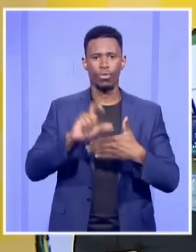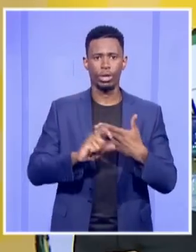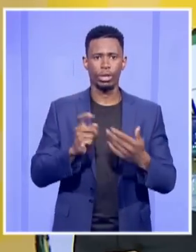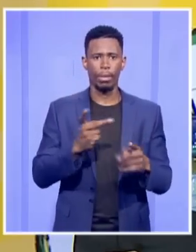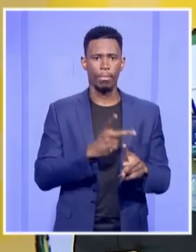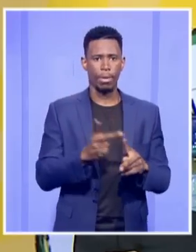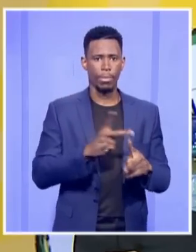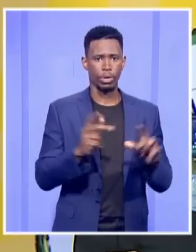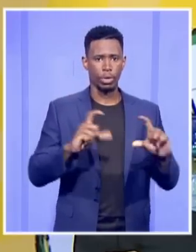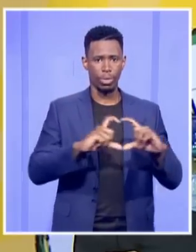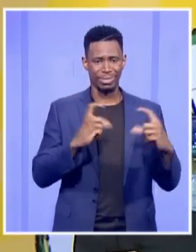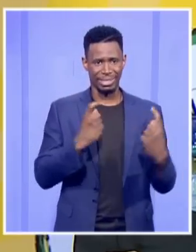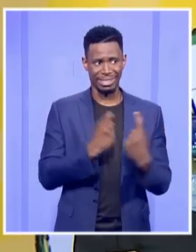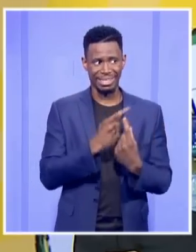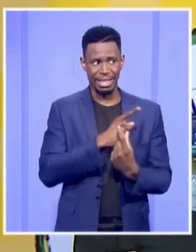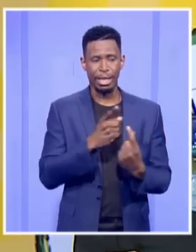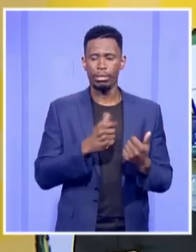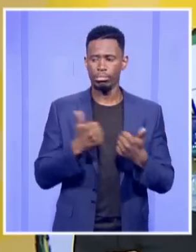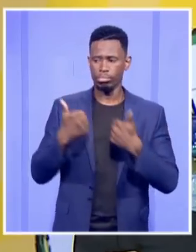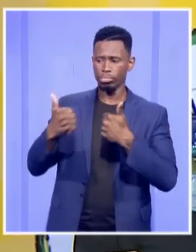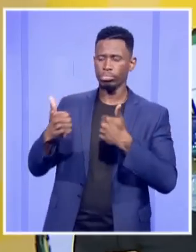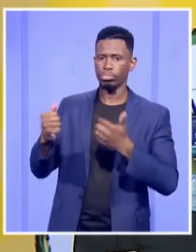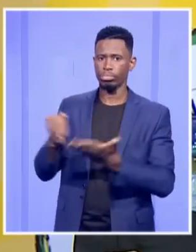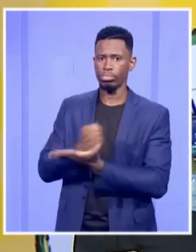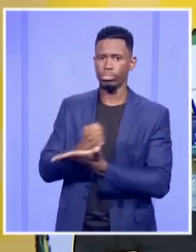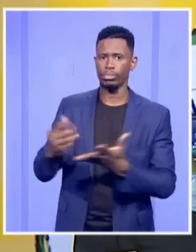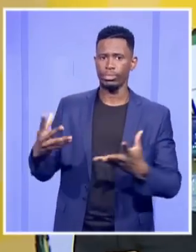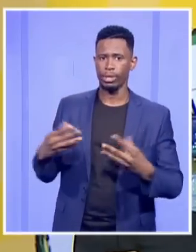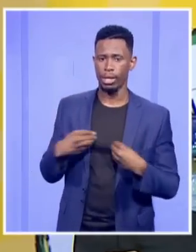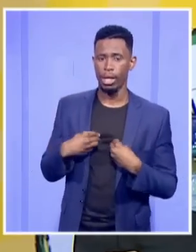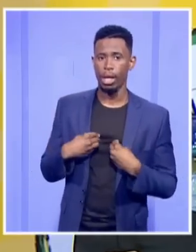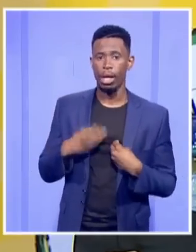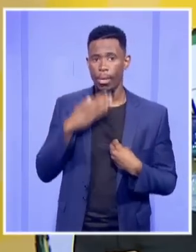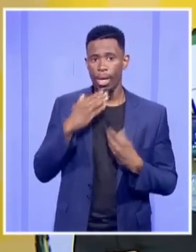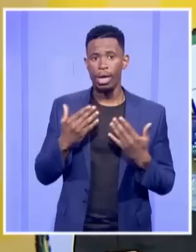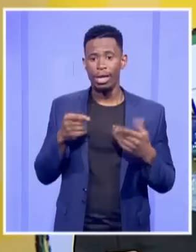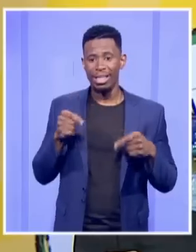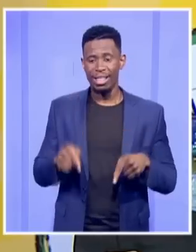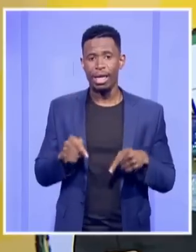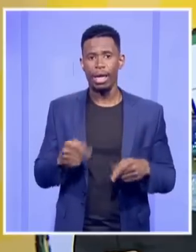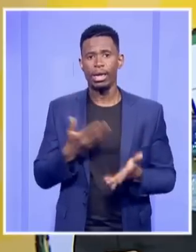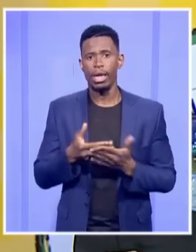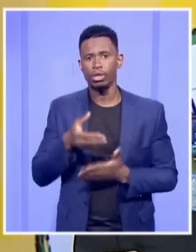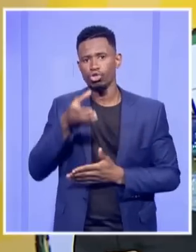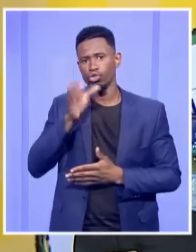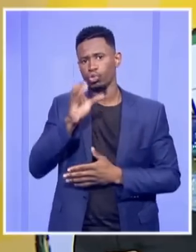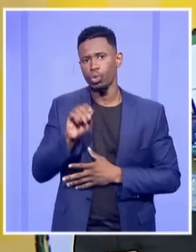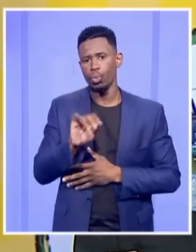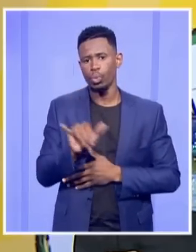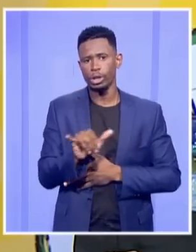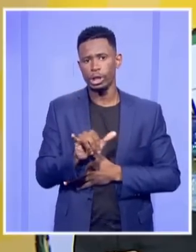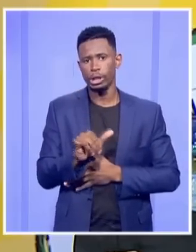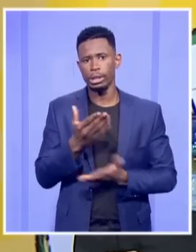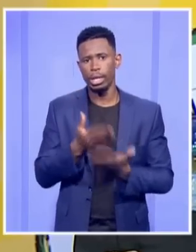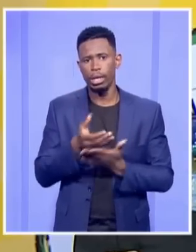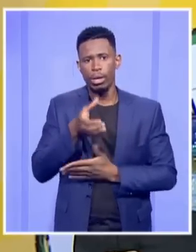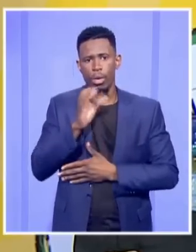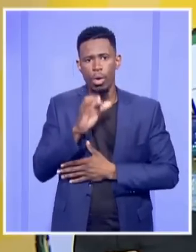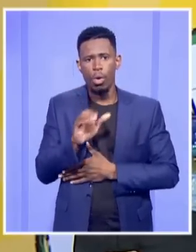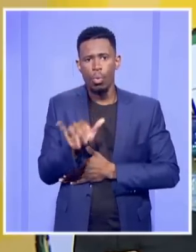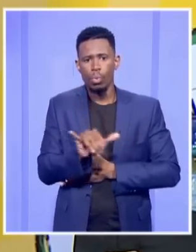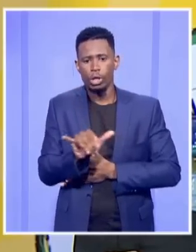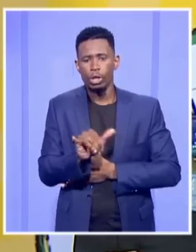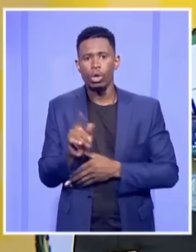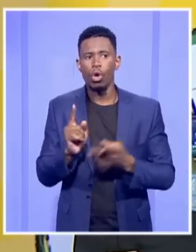fully accepted. The beverages that are allowed to be consumed inside the venue or around